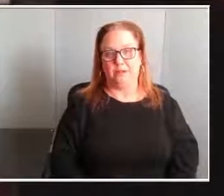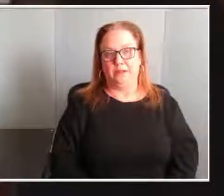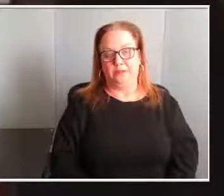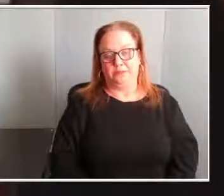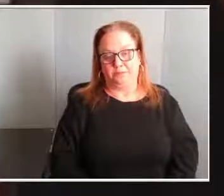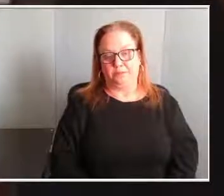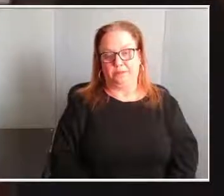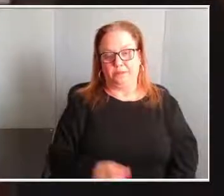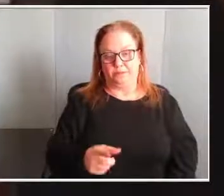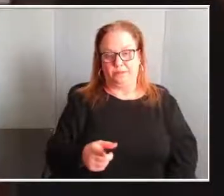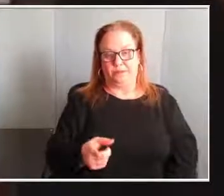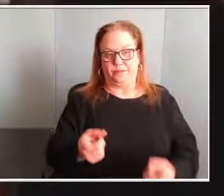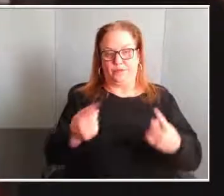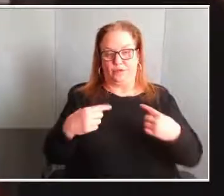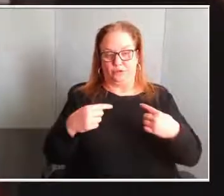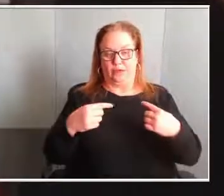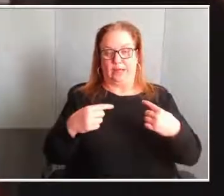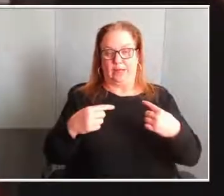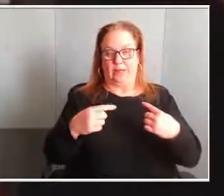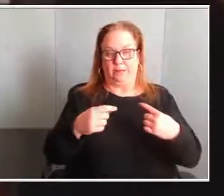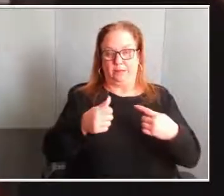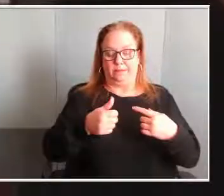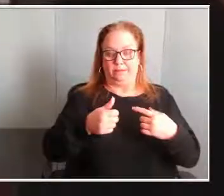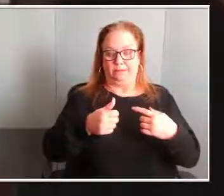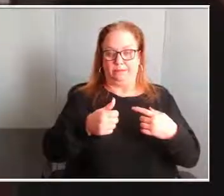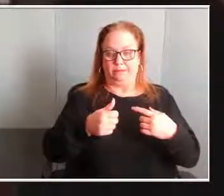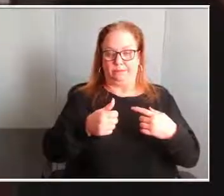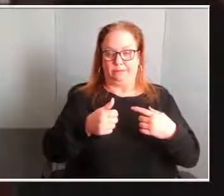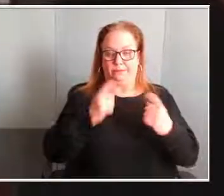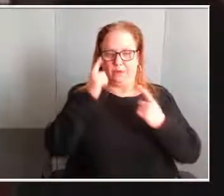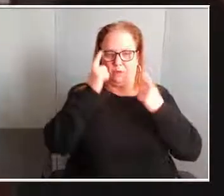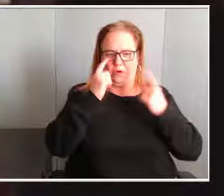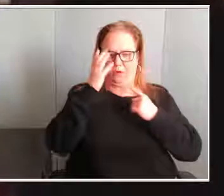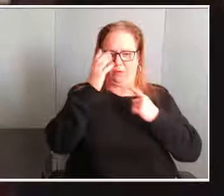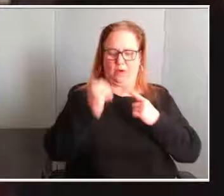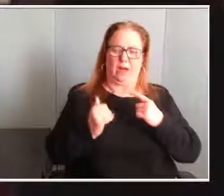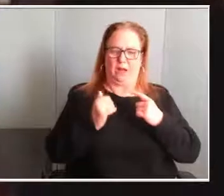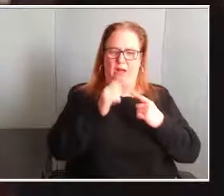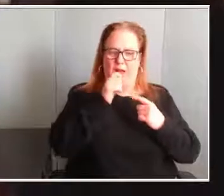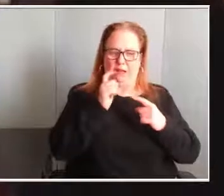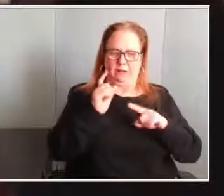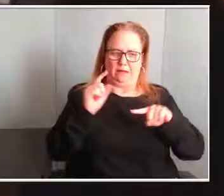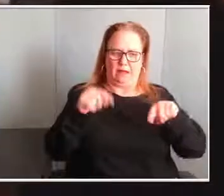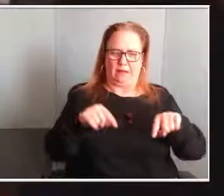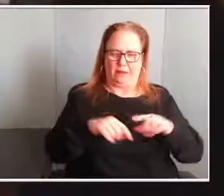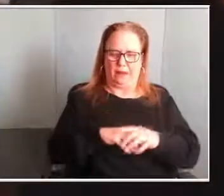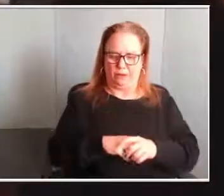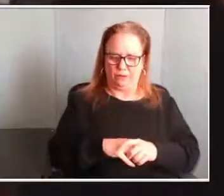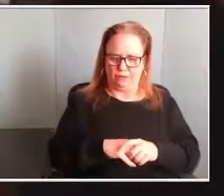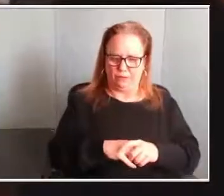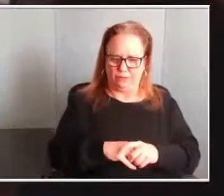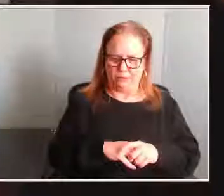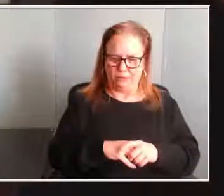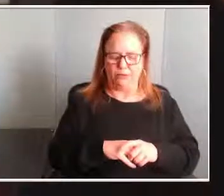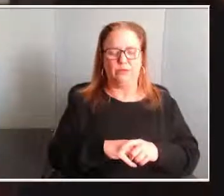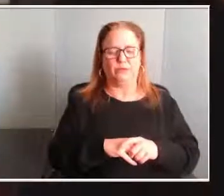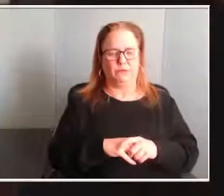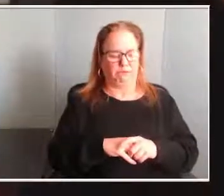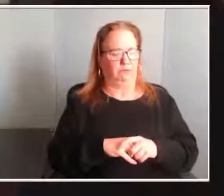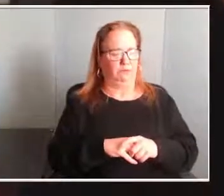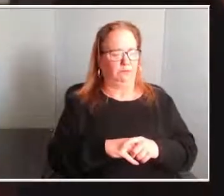And she came upstairs wondering why I wasn't down there yet, and I